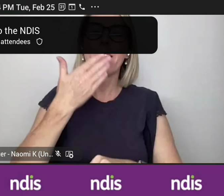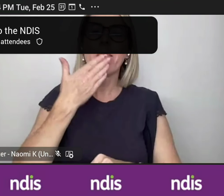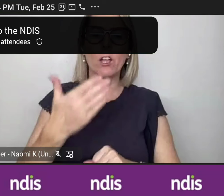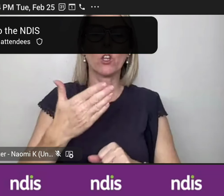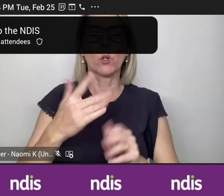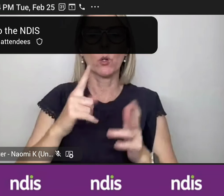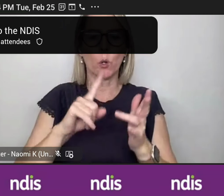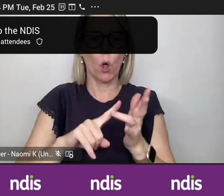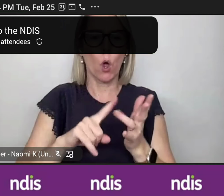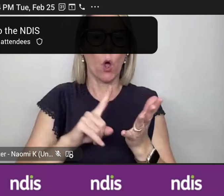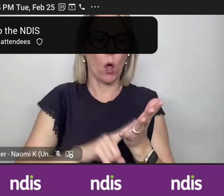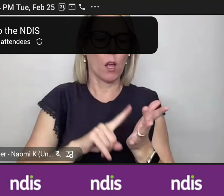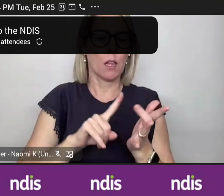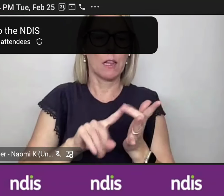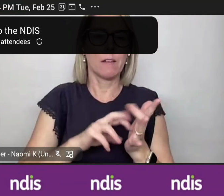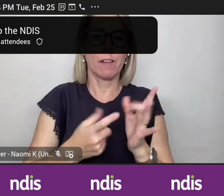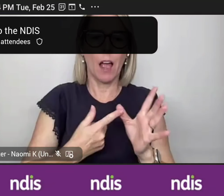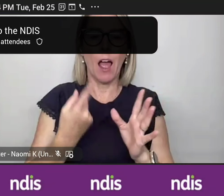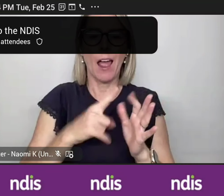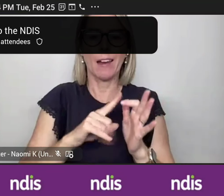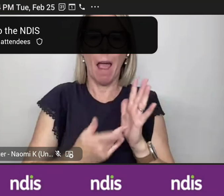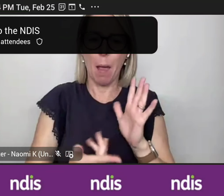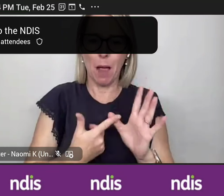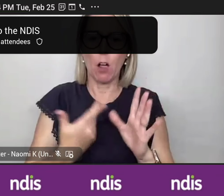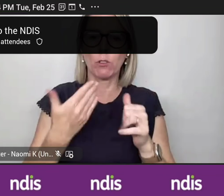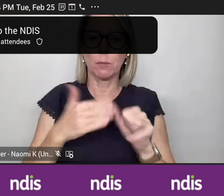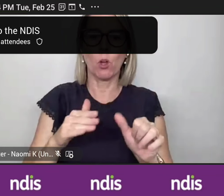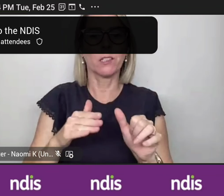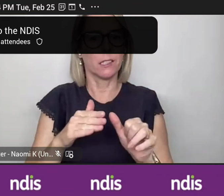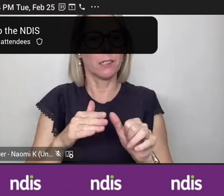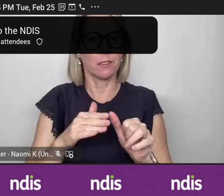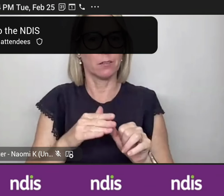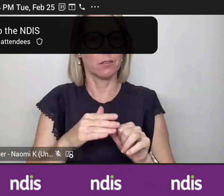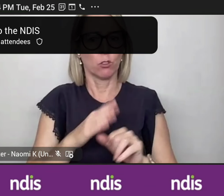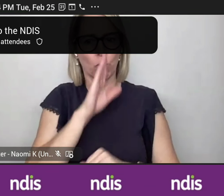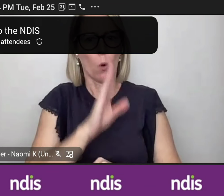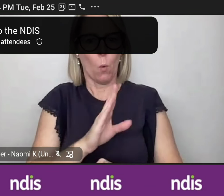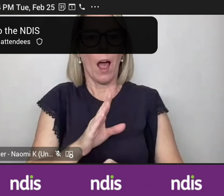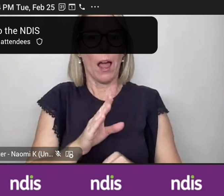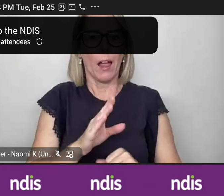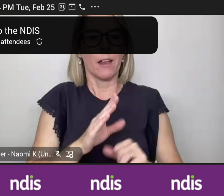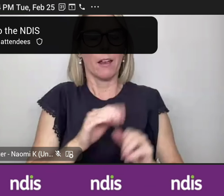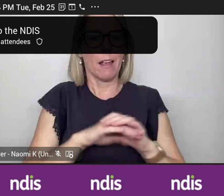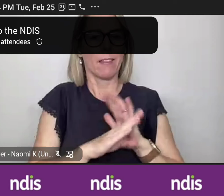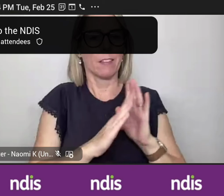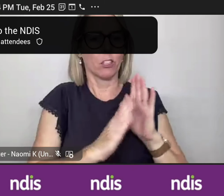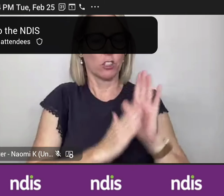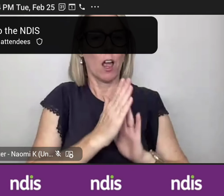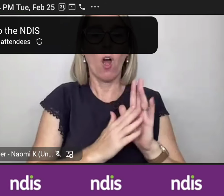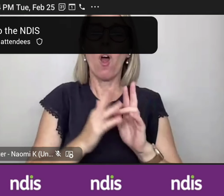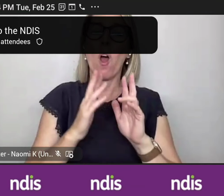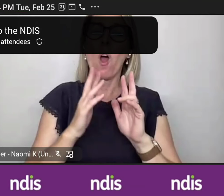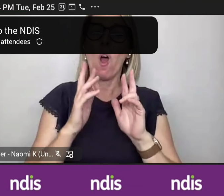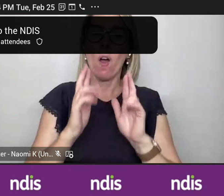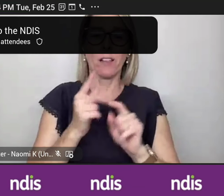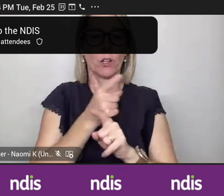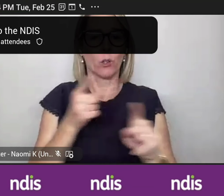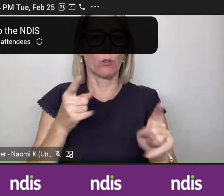diligently within the chat. Hopefully you all got some useful knowledge and some great information out of